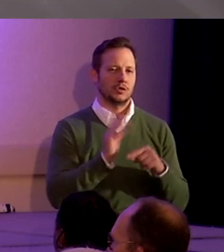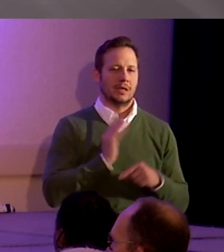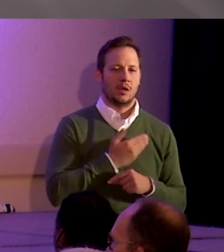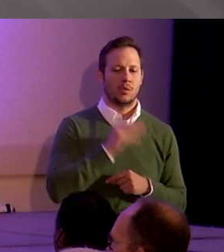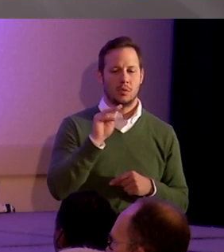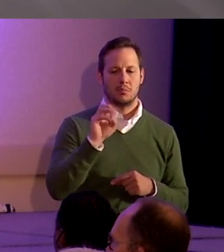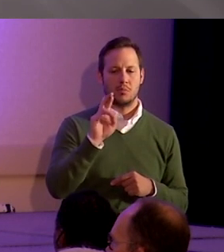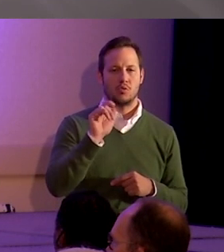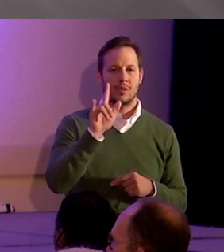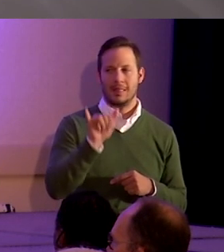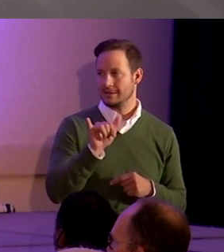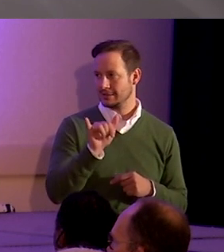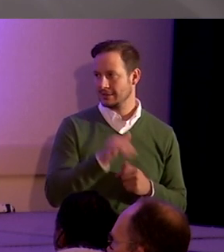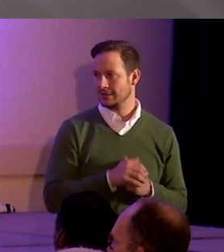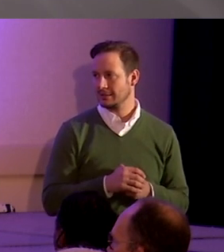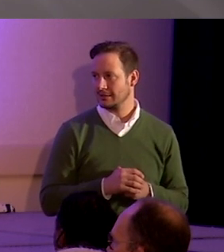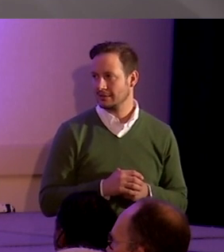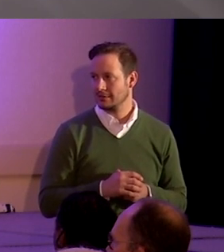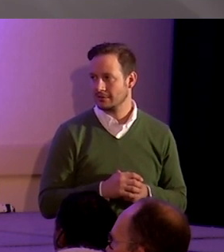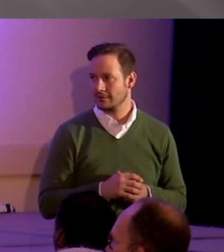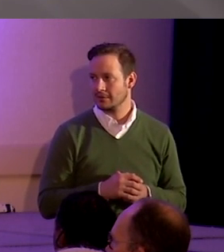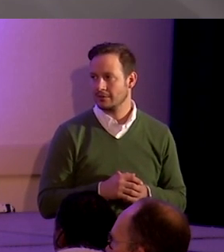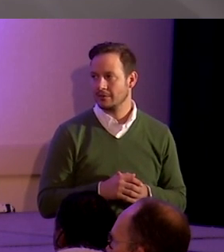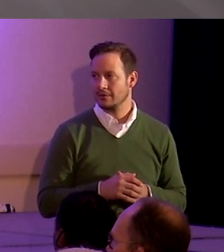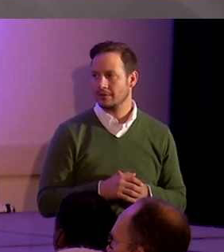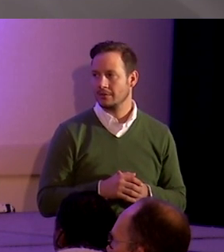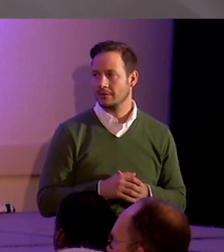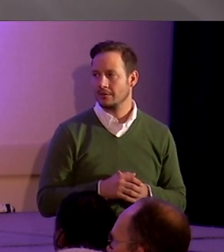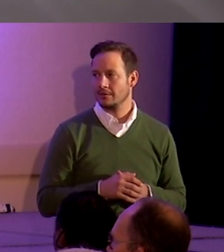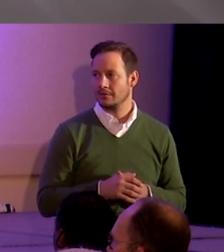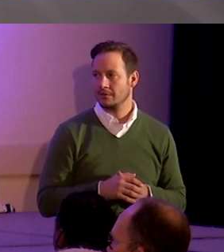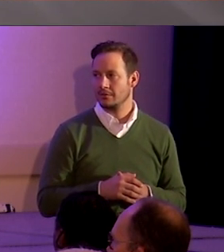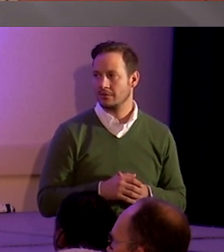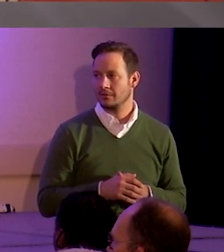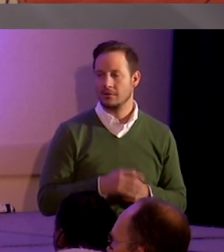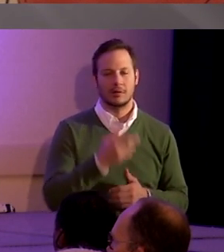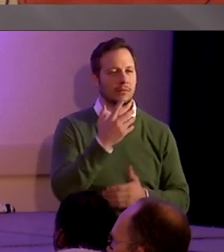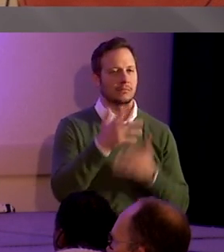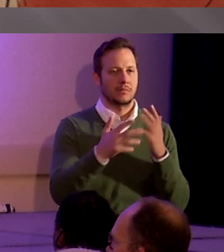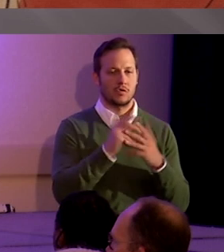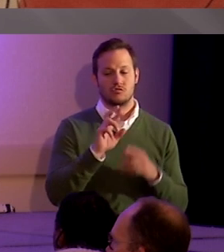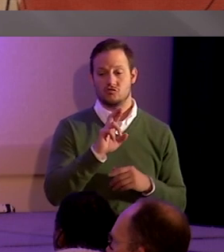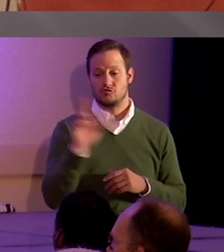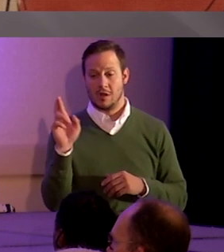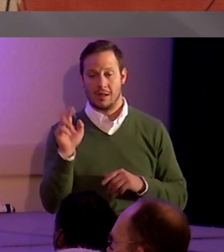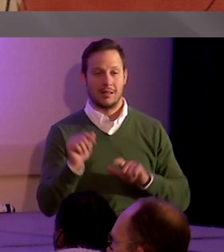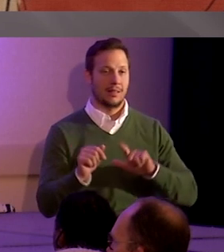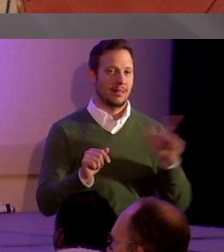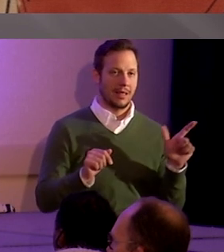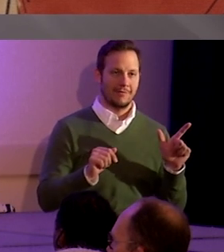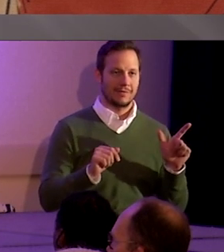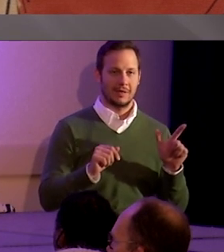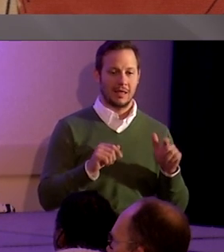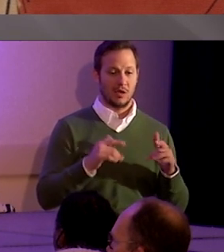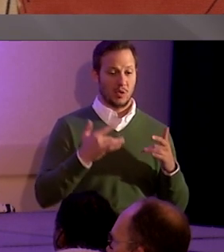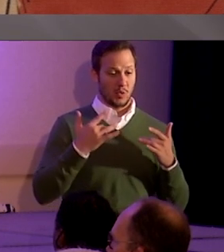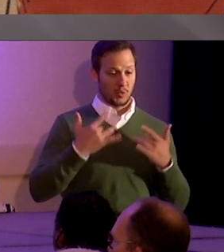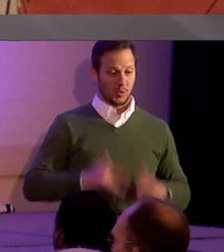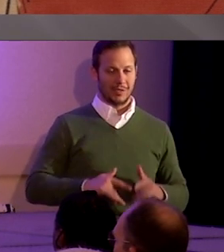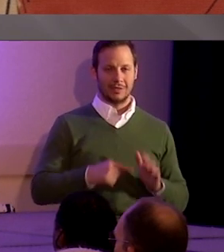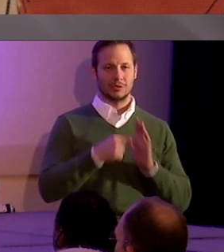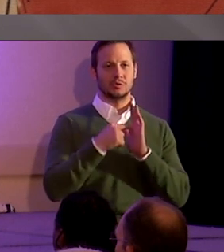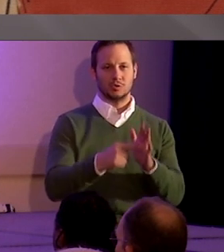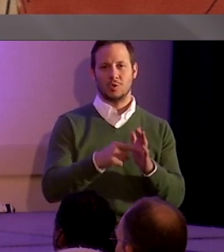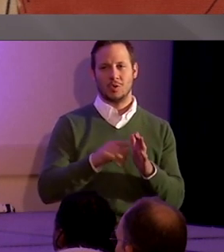Nothing brings out the misogynists from their hiding places, both right and left, better than nudity.